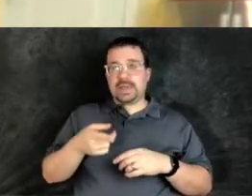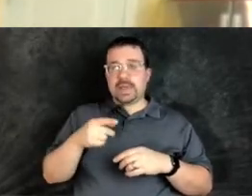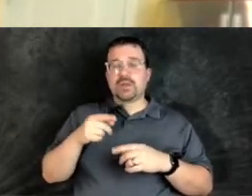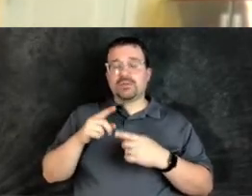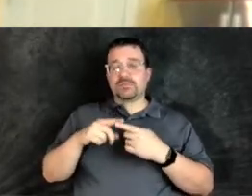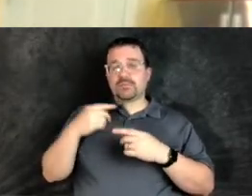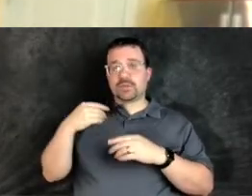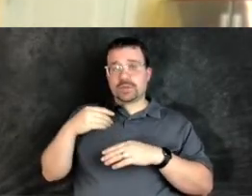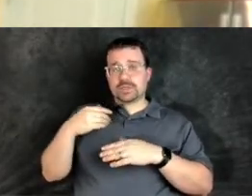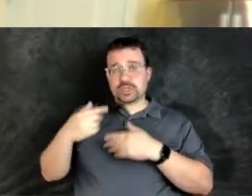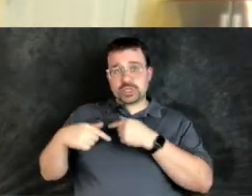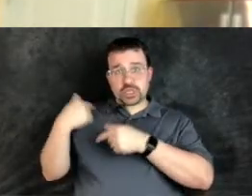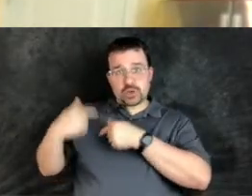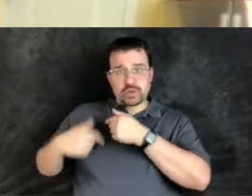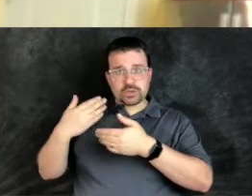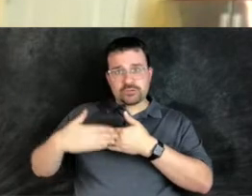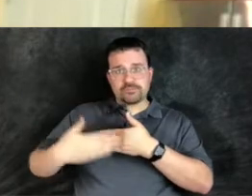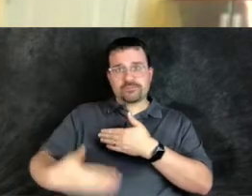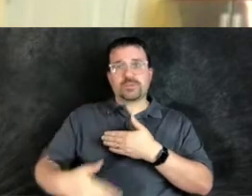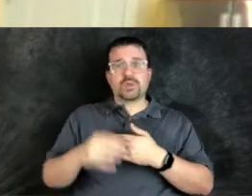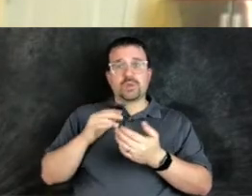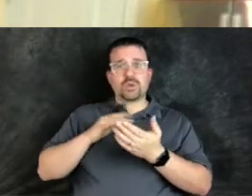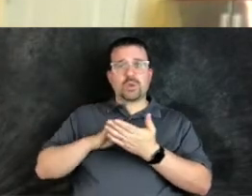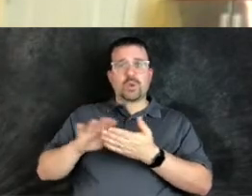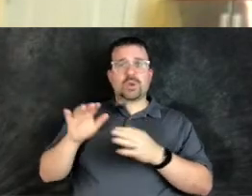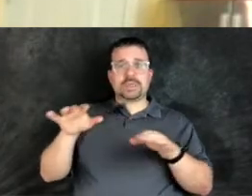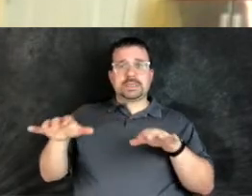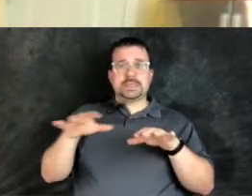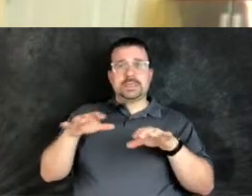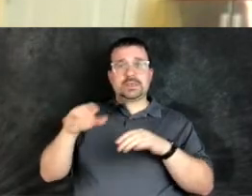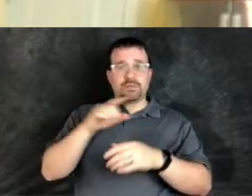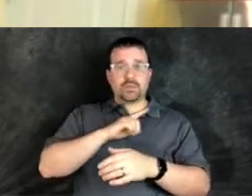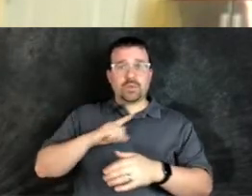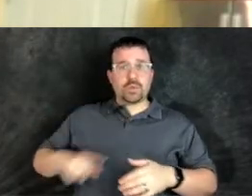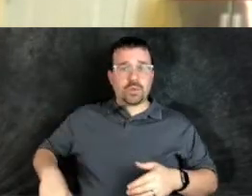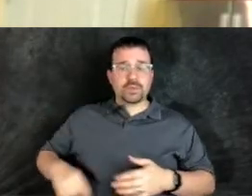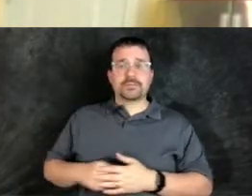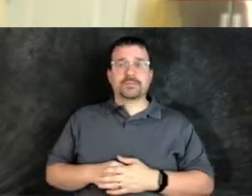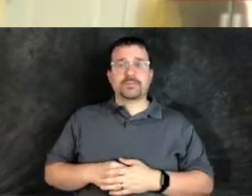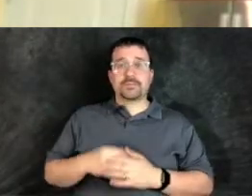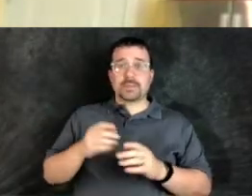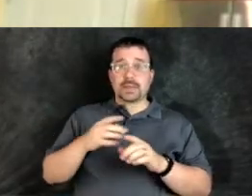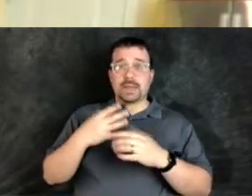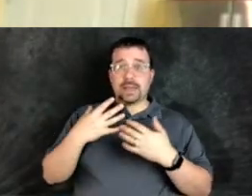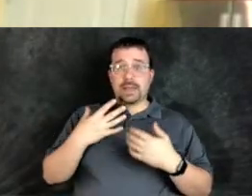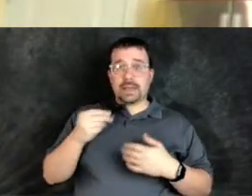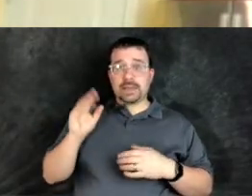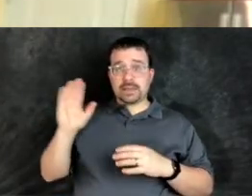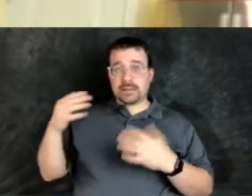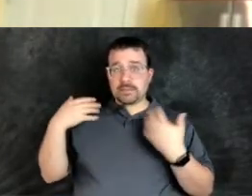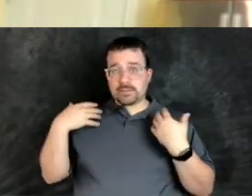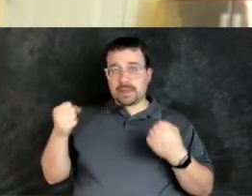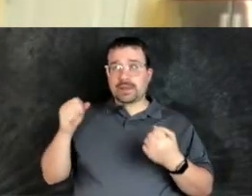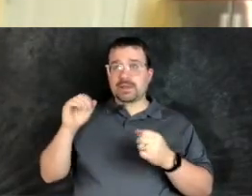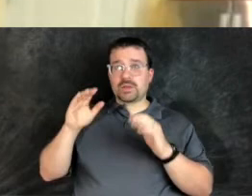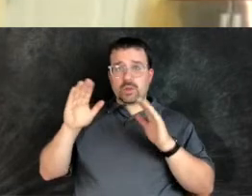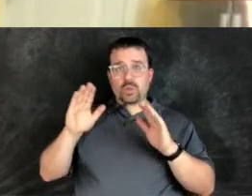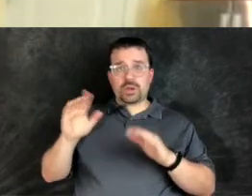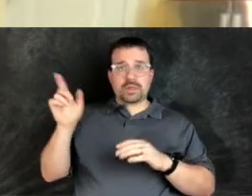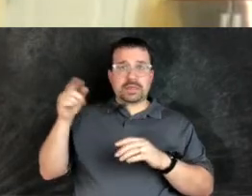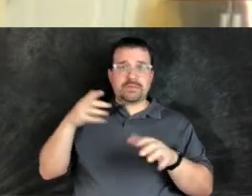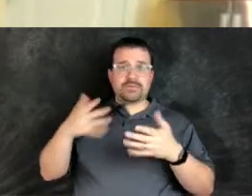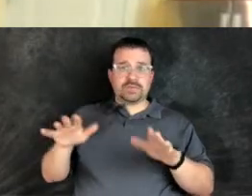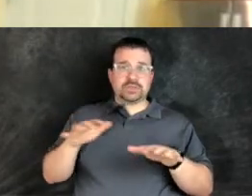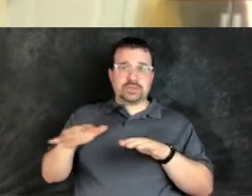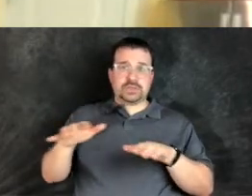the coming generations the glorious deeds of the Lord and his might and the wonders that he has